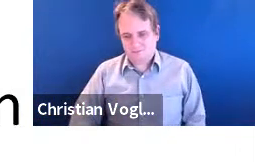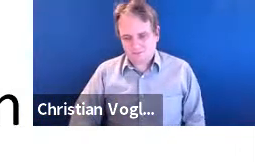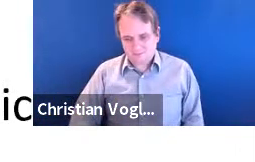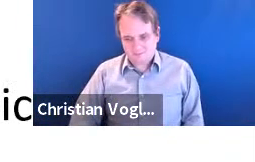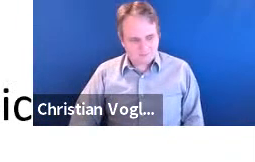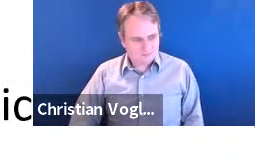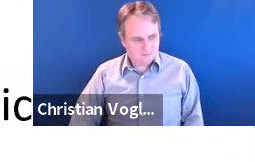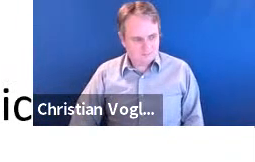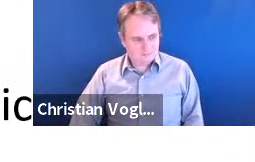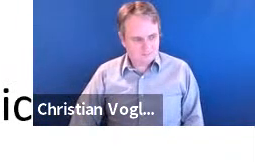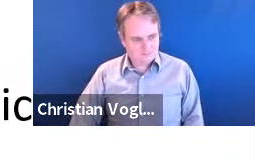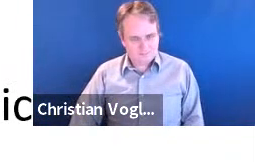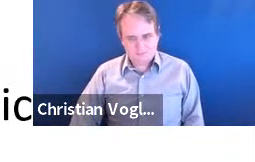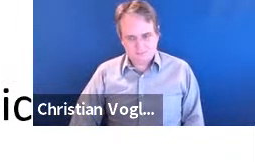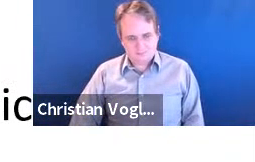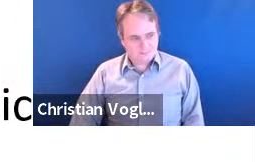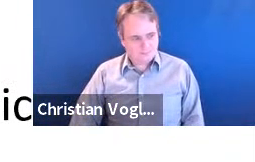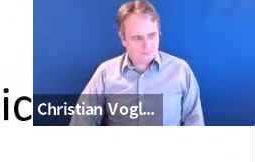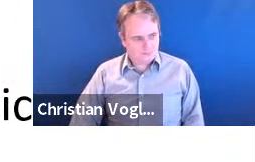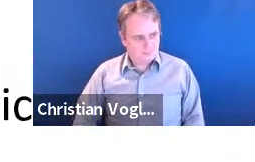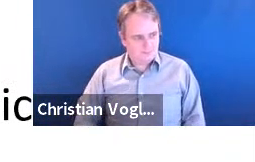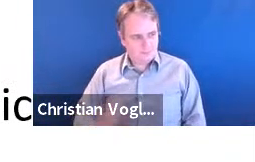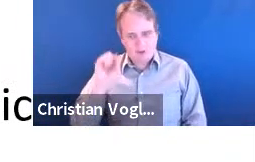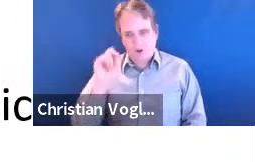slide, please.